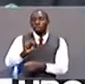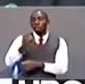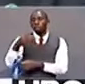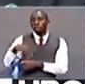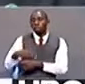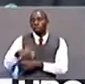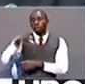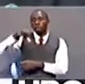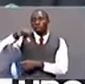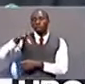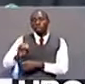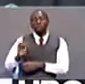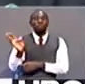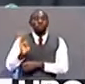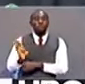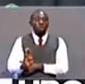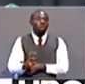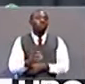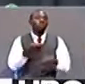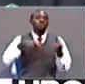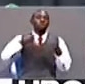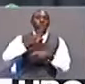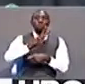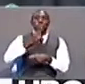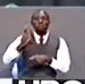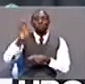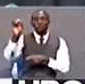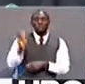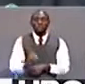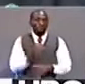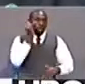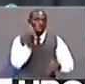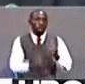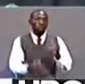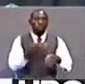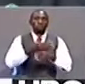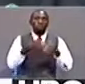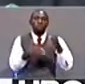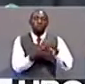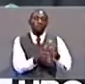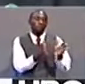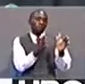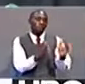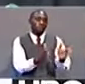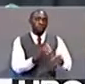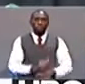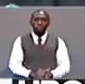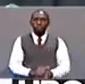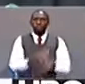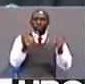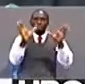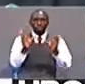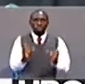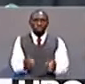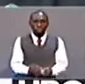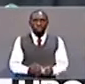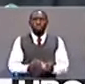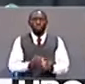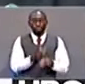an increase of 22% by the end of the construction phase. In conclusion, Right Honourable Speaker,